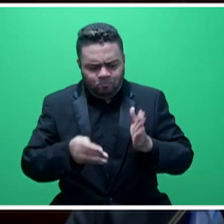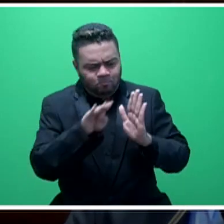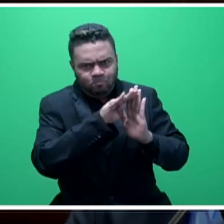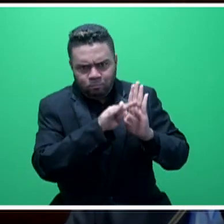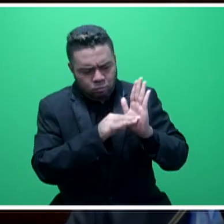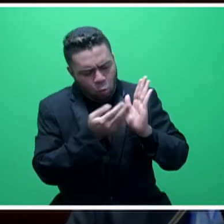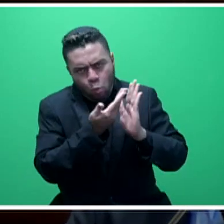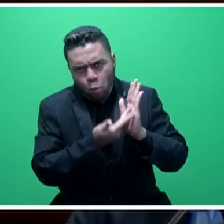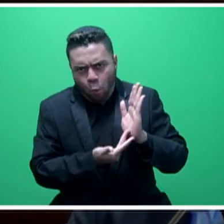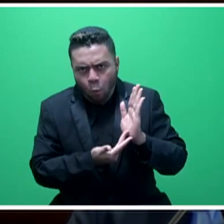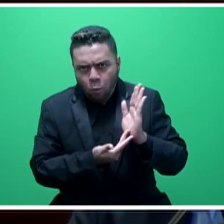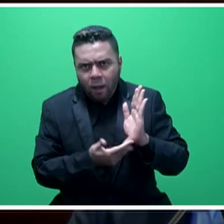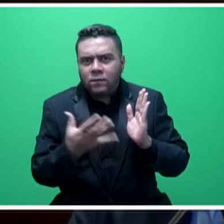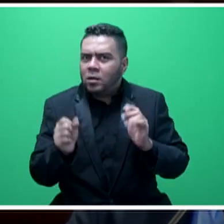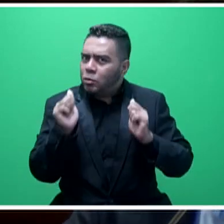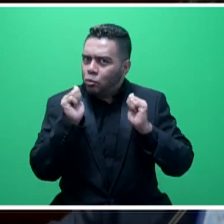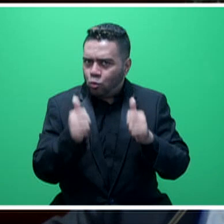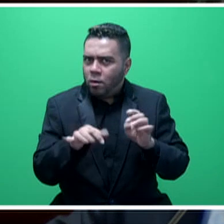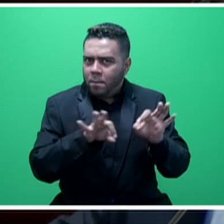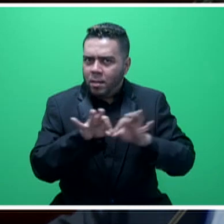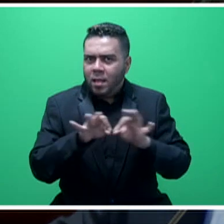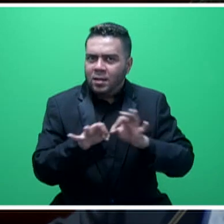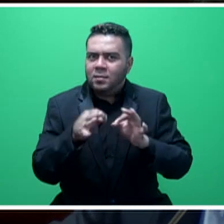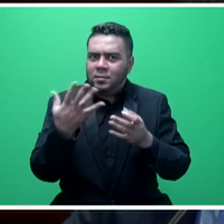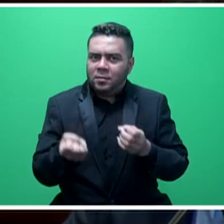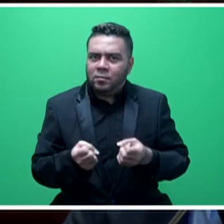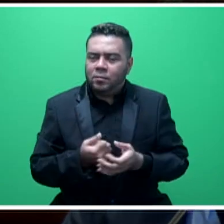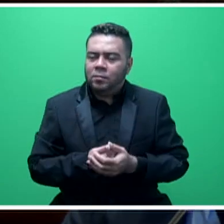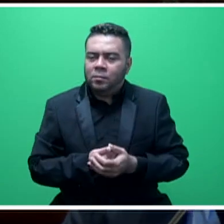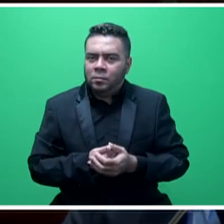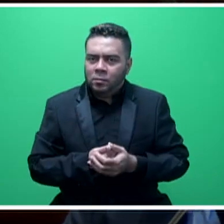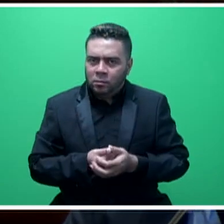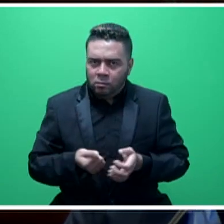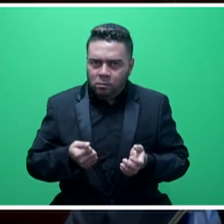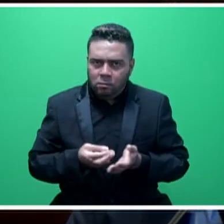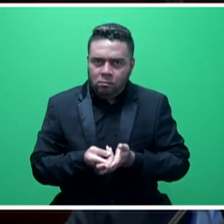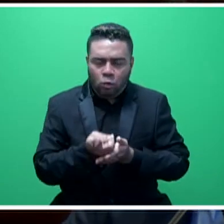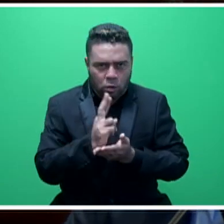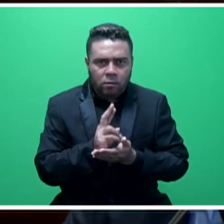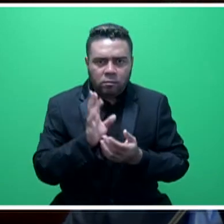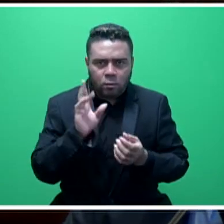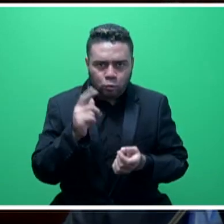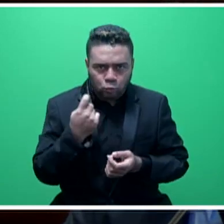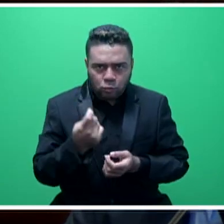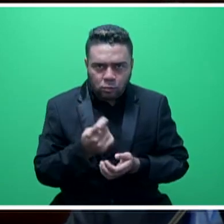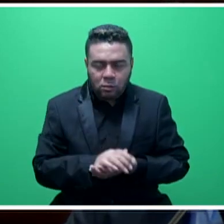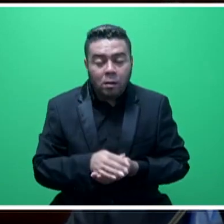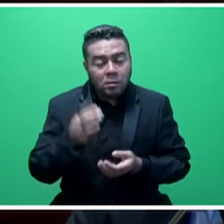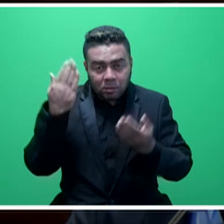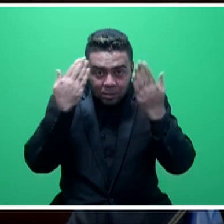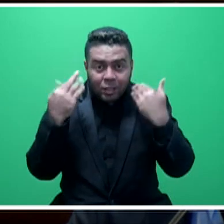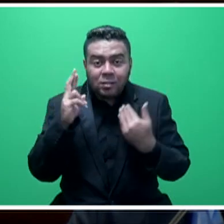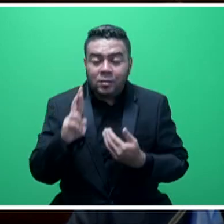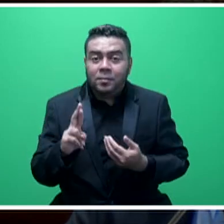plan to bring us out of this crisis and set us on the road to recovery. Mr. Speaker, sir, in this